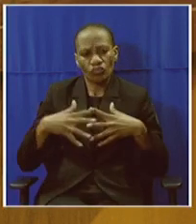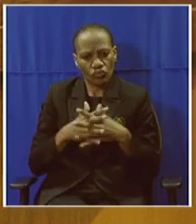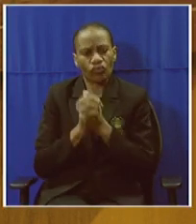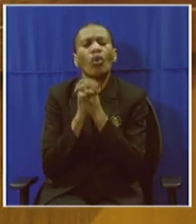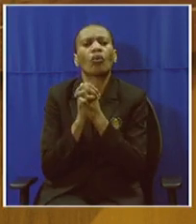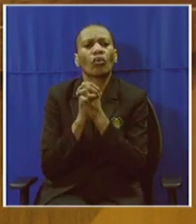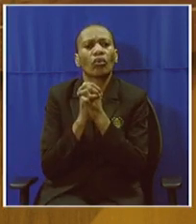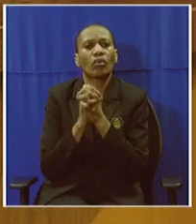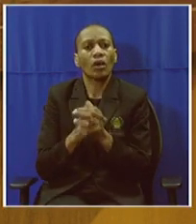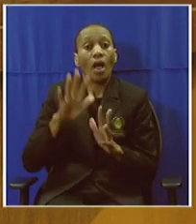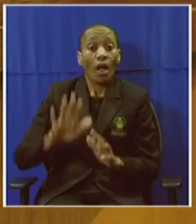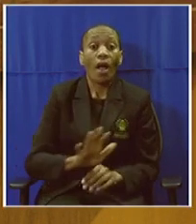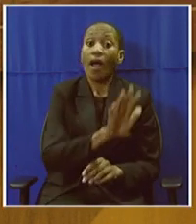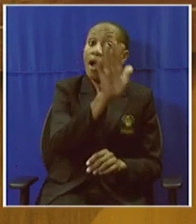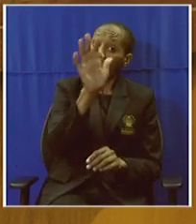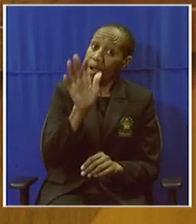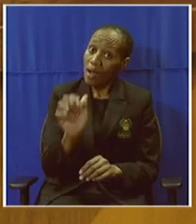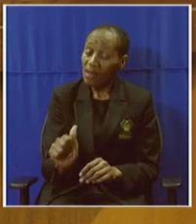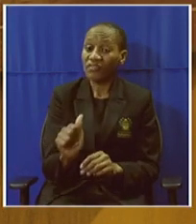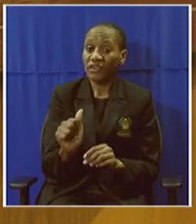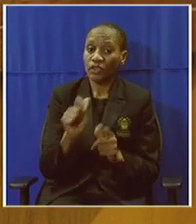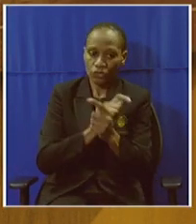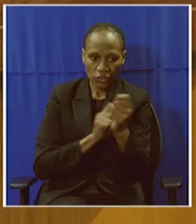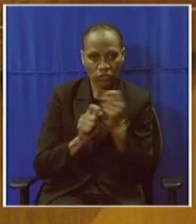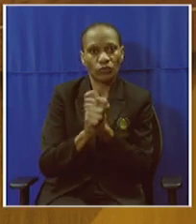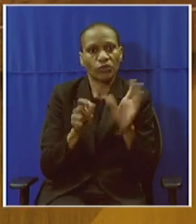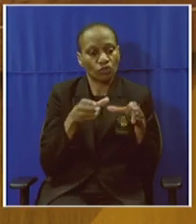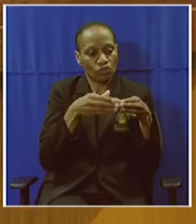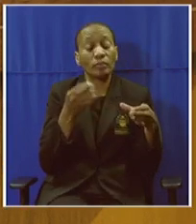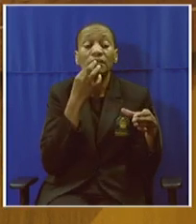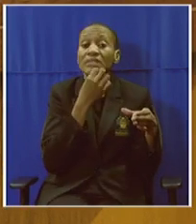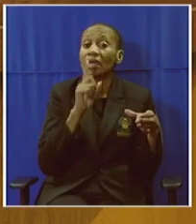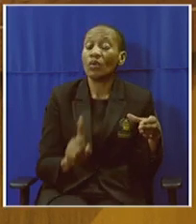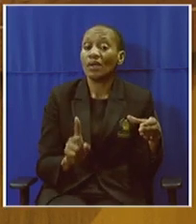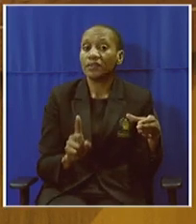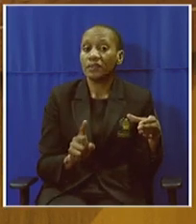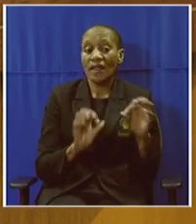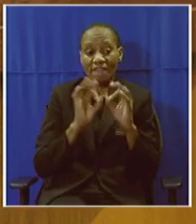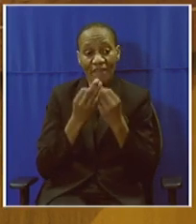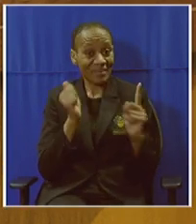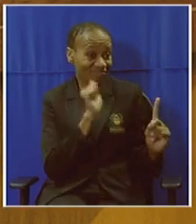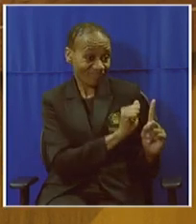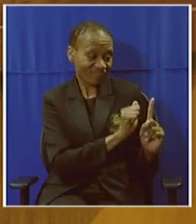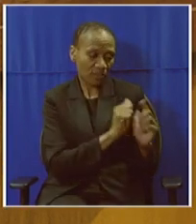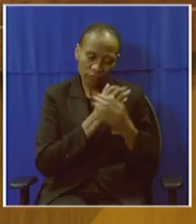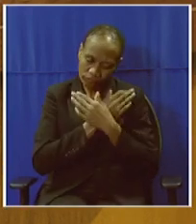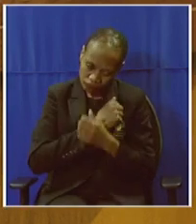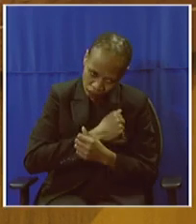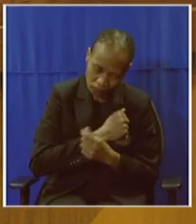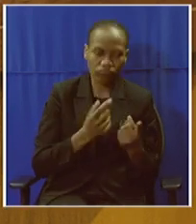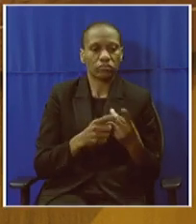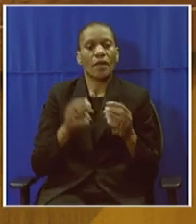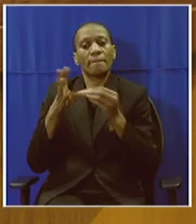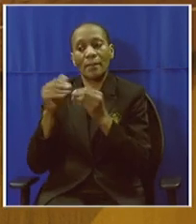The African Transformation Movement offers heartfelt condolences to ifemeli yakhe as well as icomrades